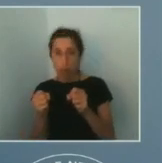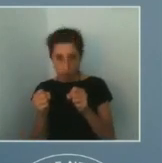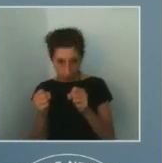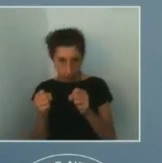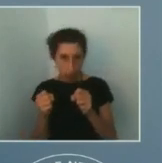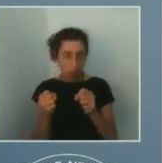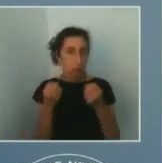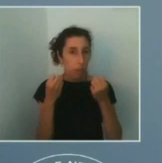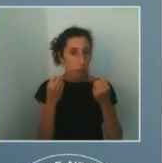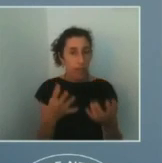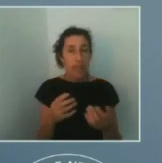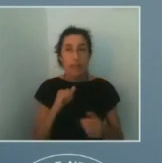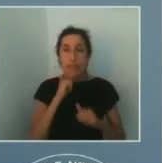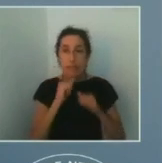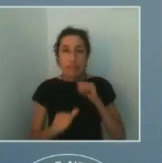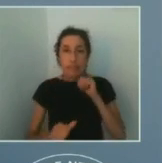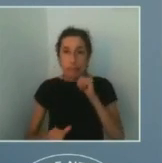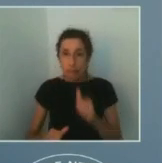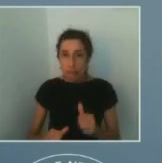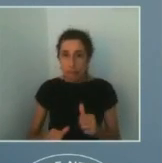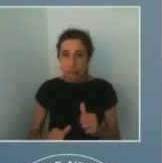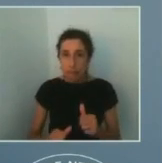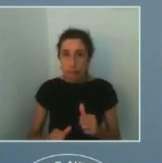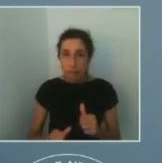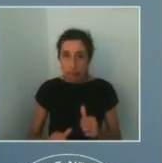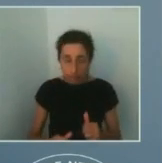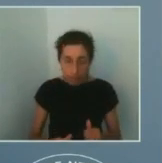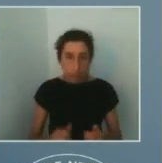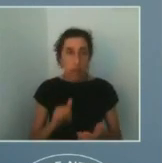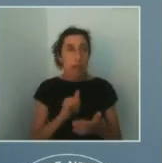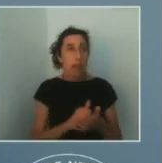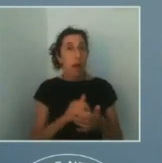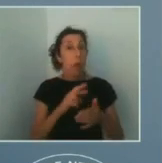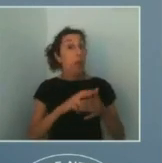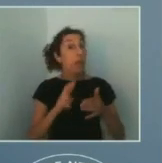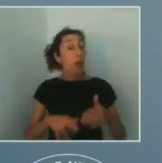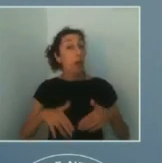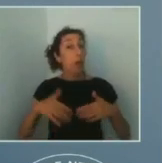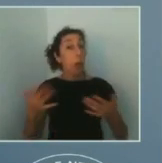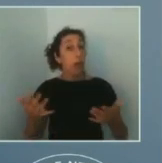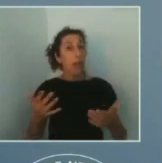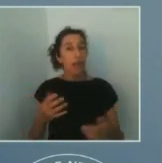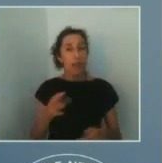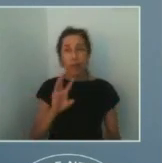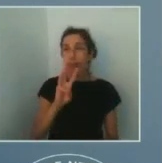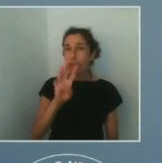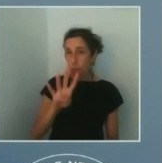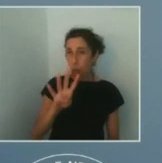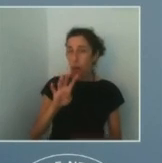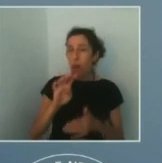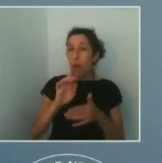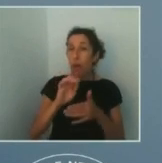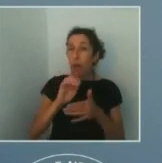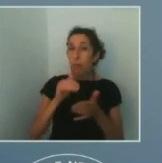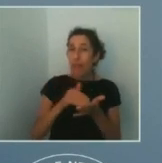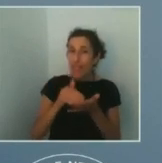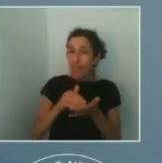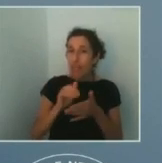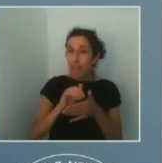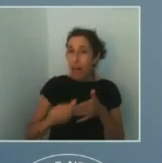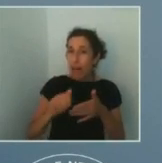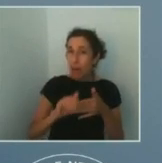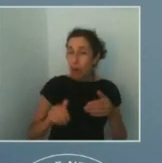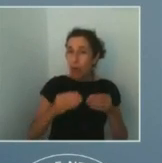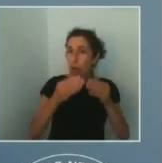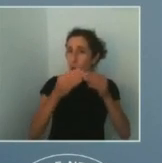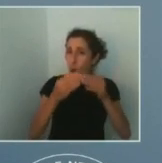putting the organization in the hole to the tune of many, many millions, over $30 million, if that's accurate. Listen, I also want to read